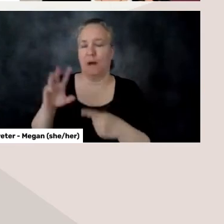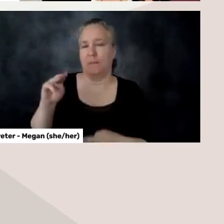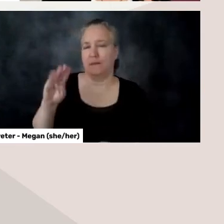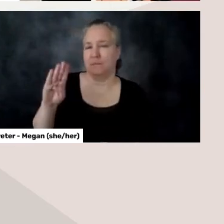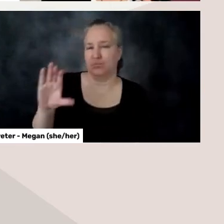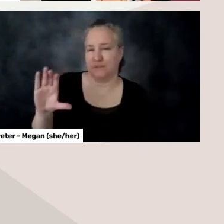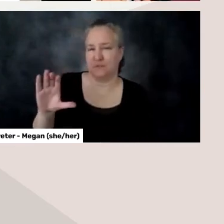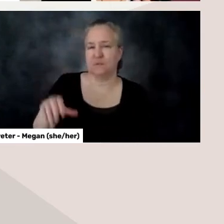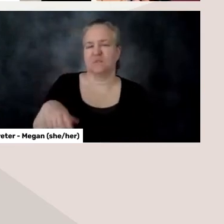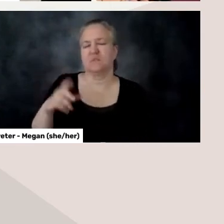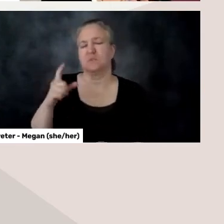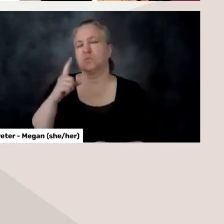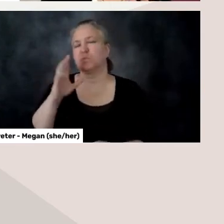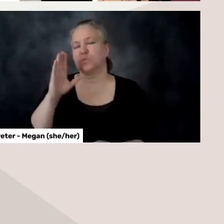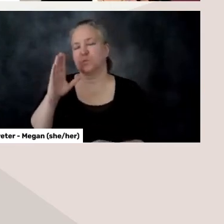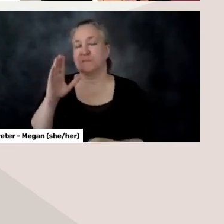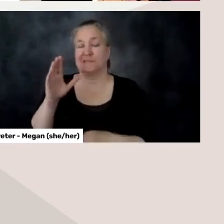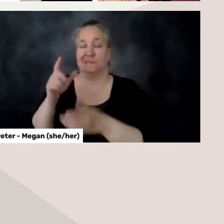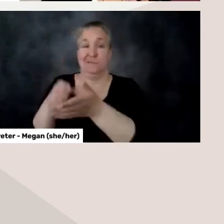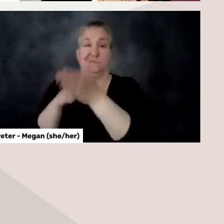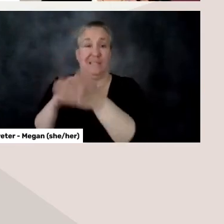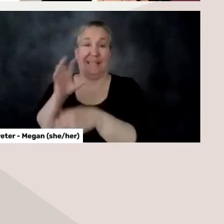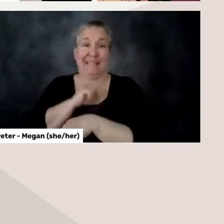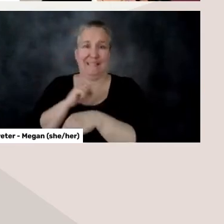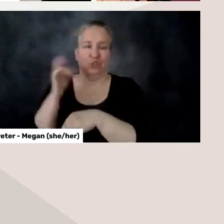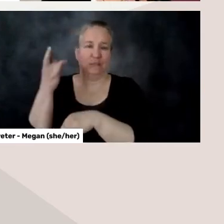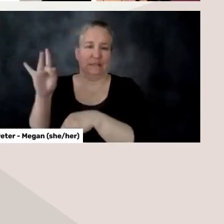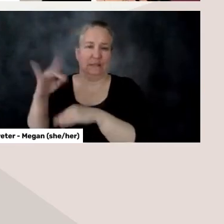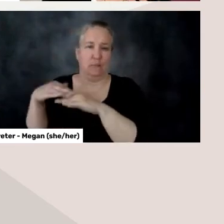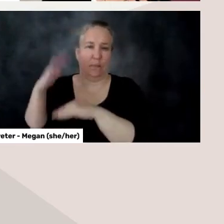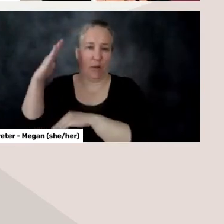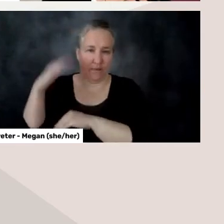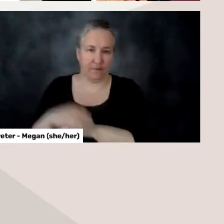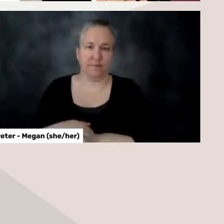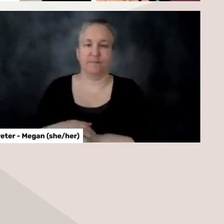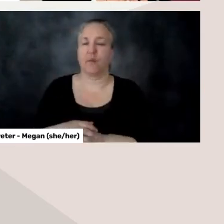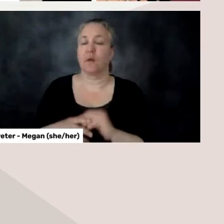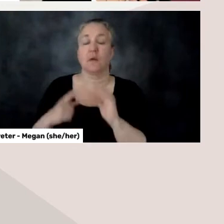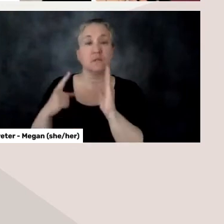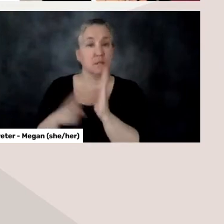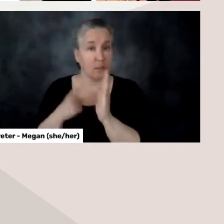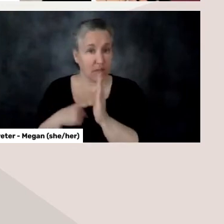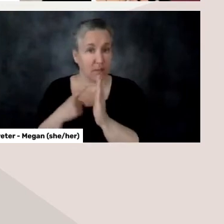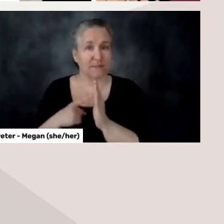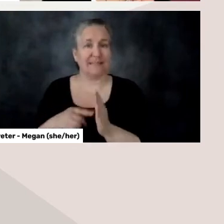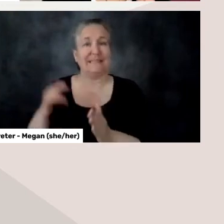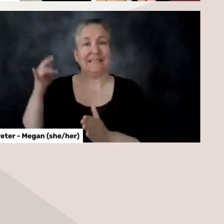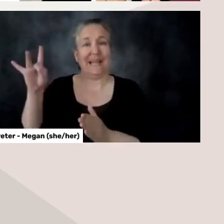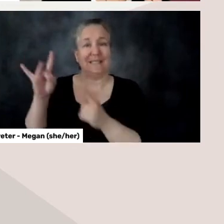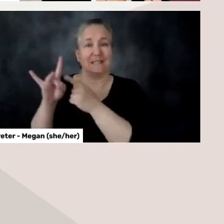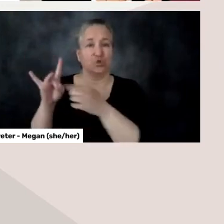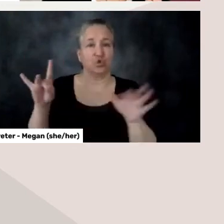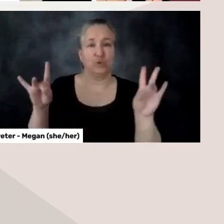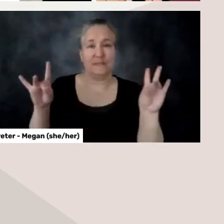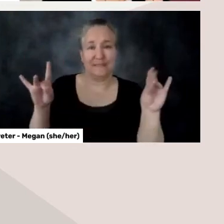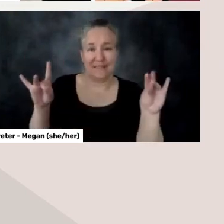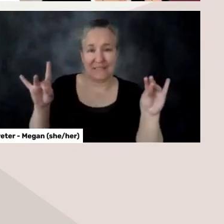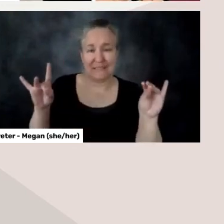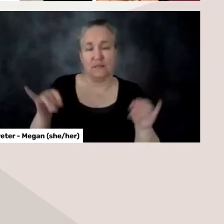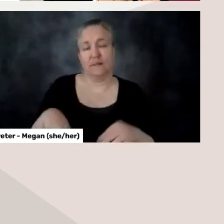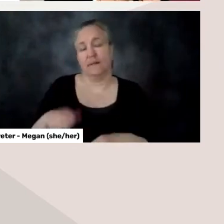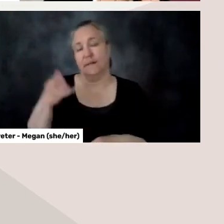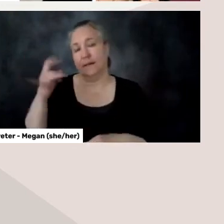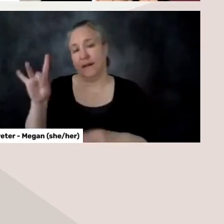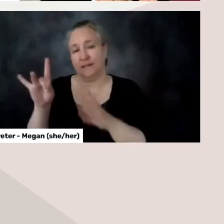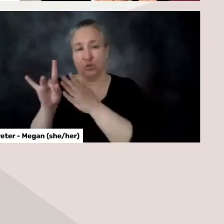cancer, we'll say 18-year-olds and older. Sometimes we'll say 18 to 70 or 18 to